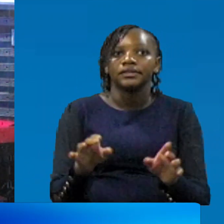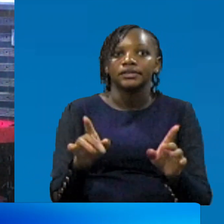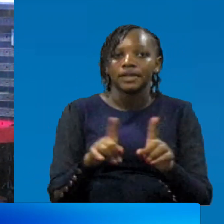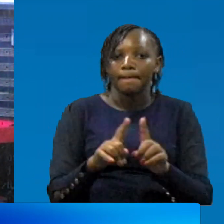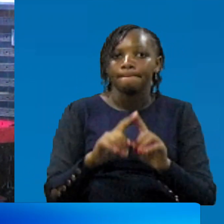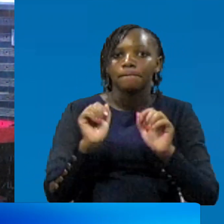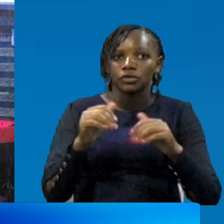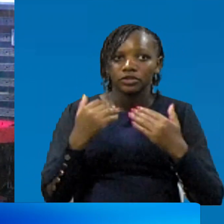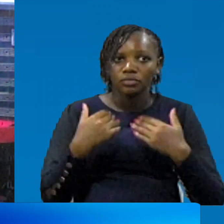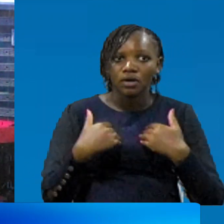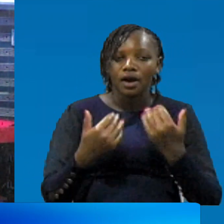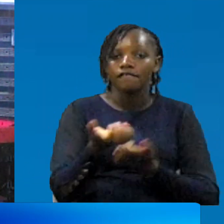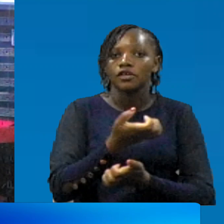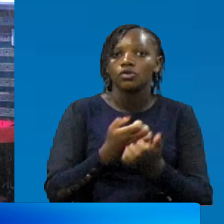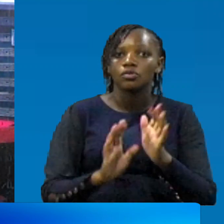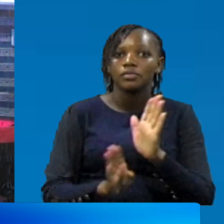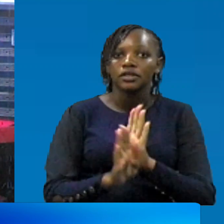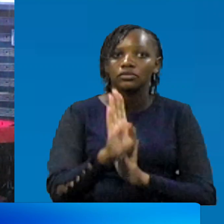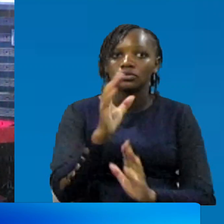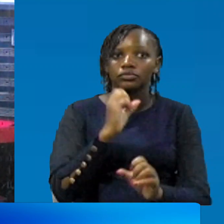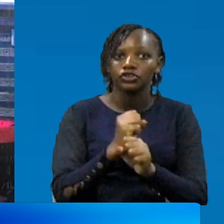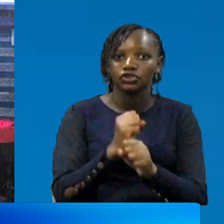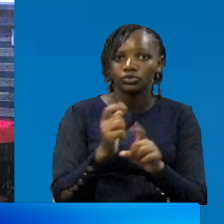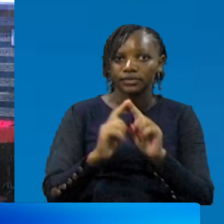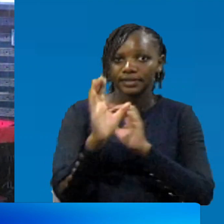and country.